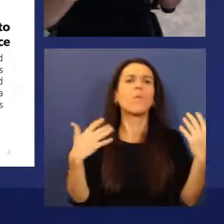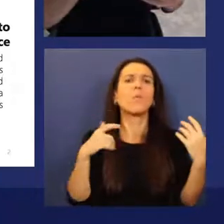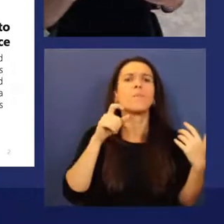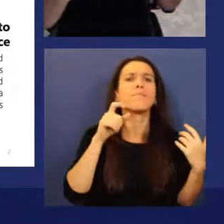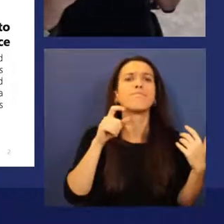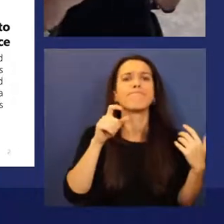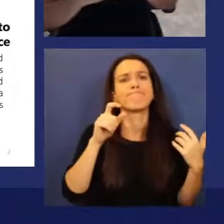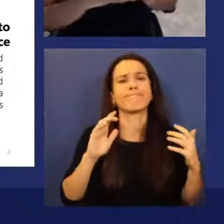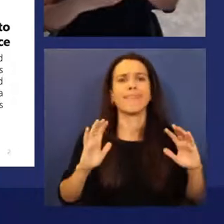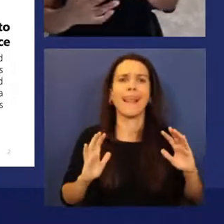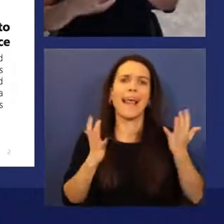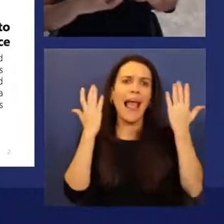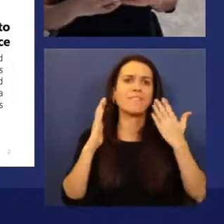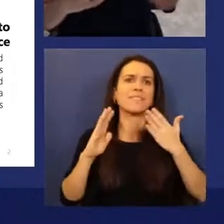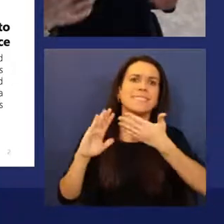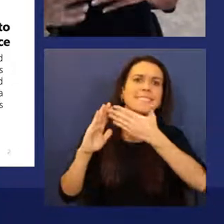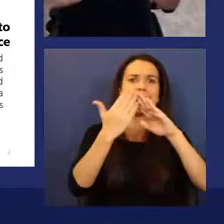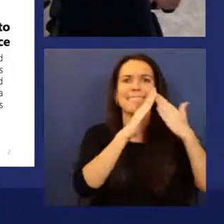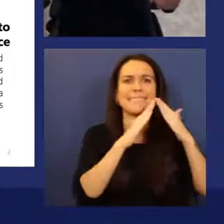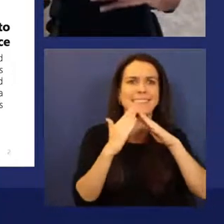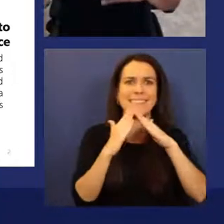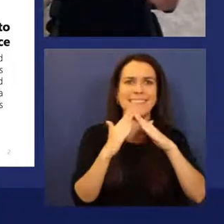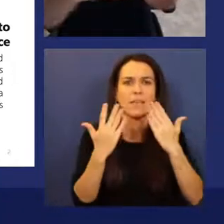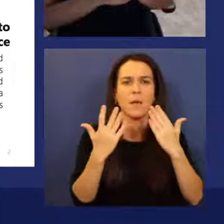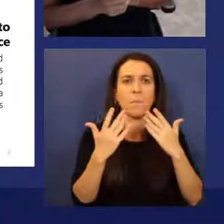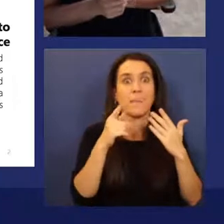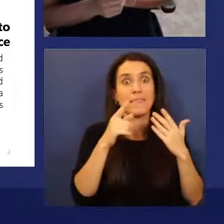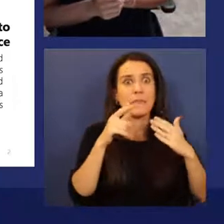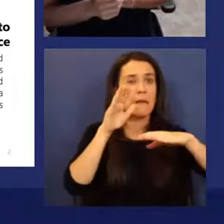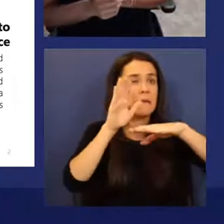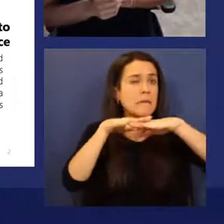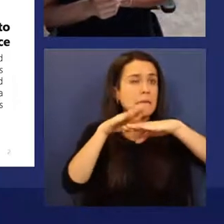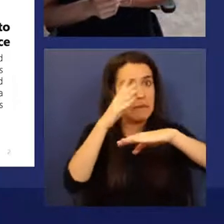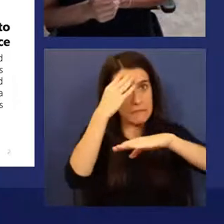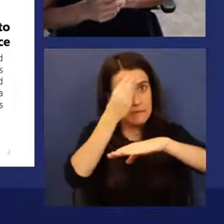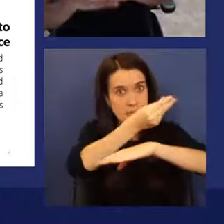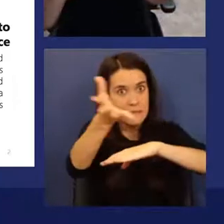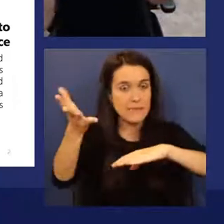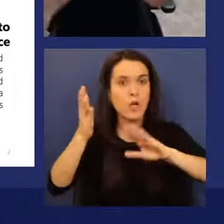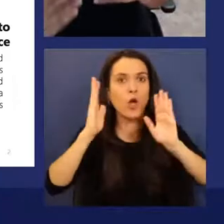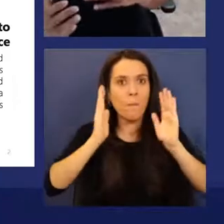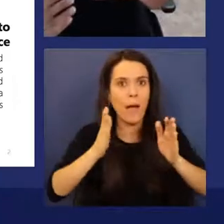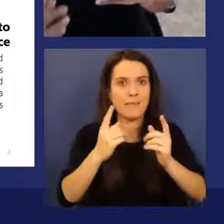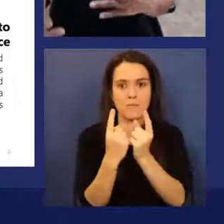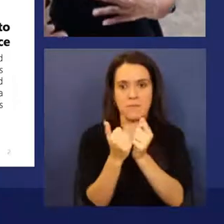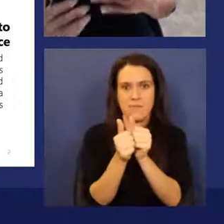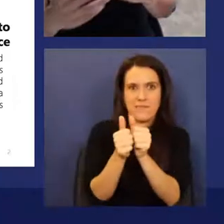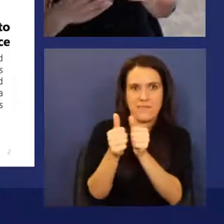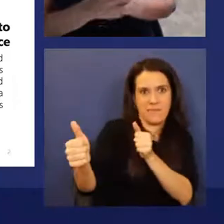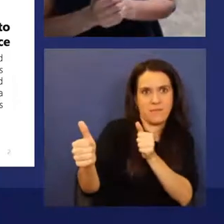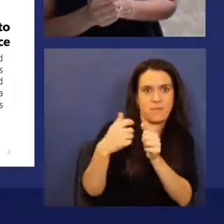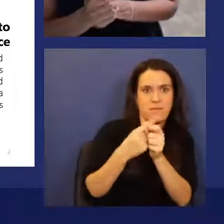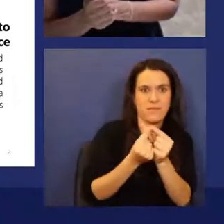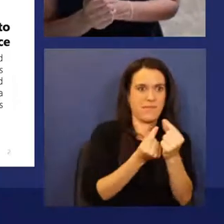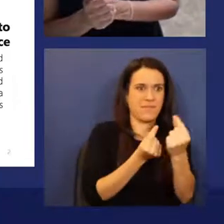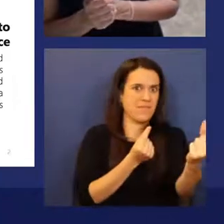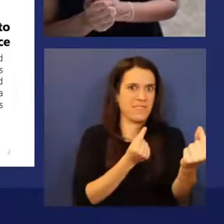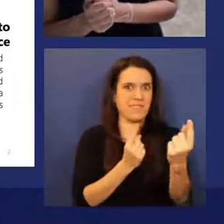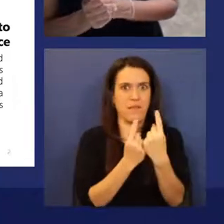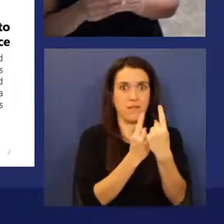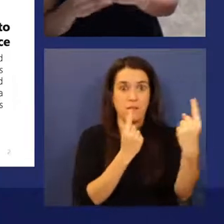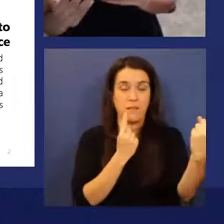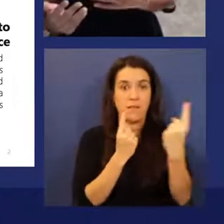you know, hey, they didn't mandate, they were recommending that you need to be 6 feet apart when you were in a